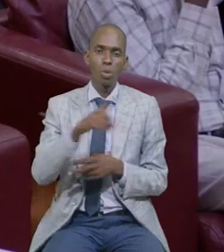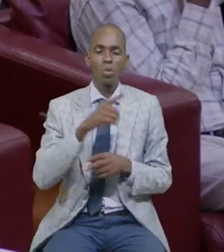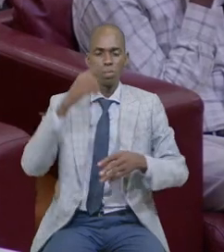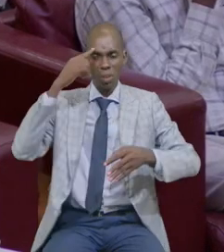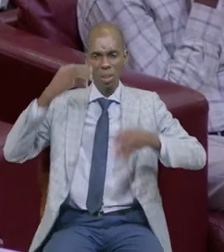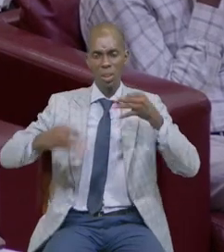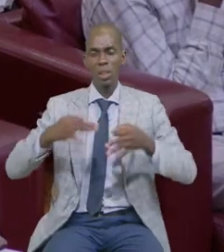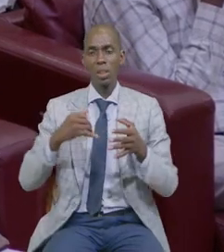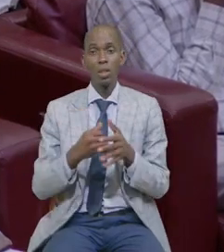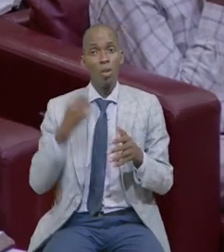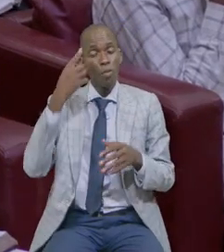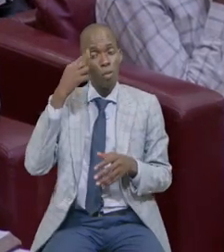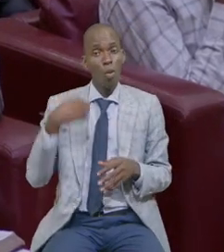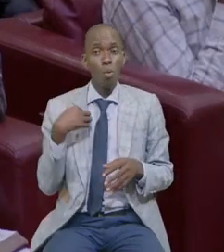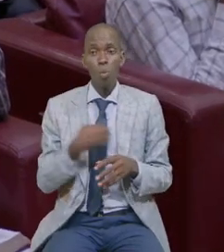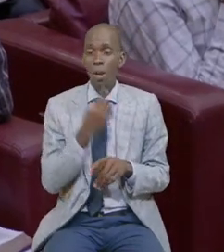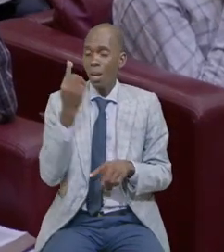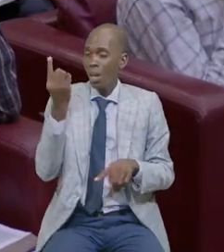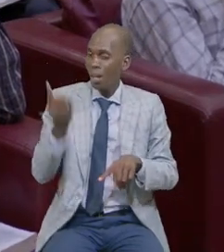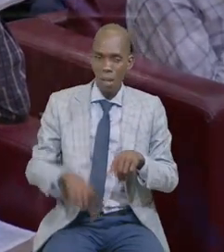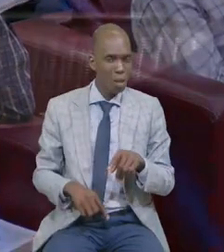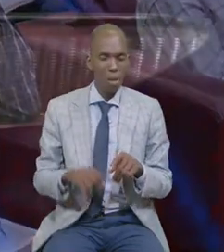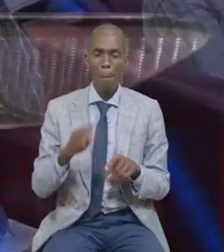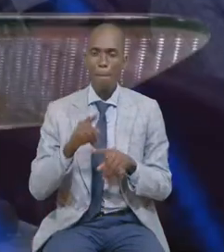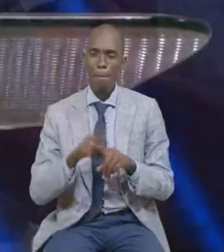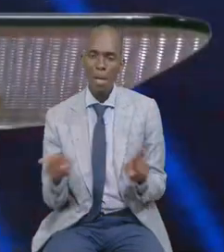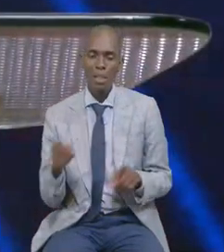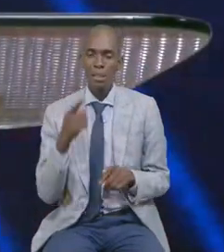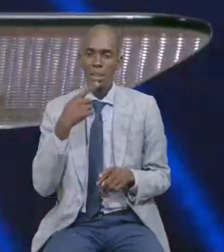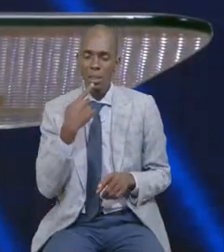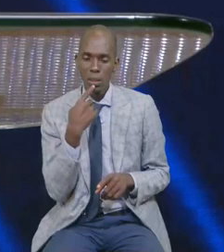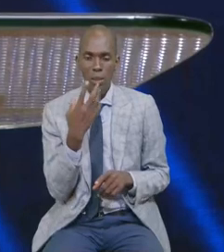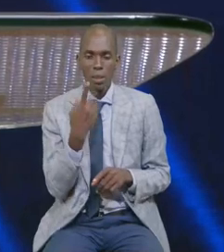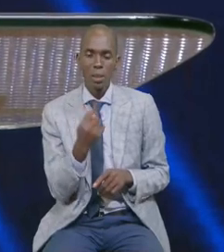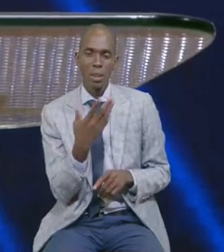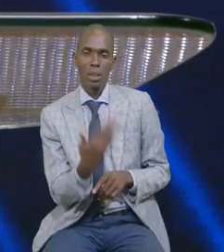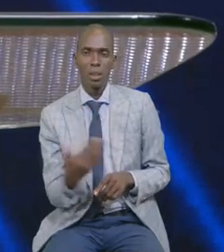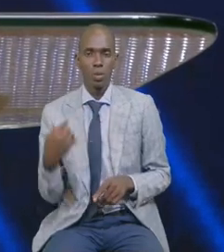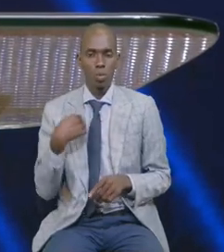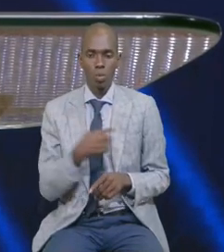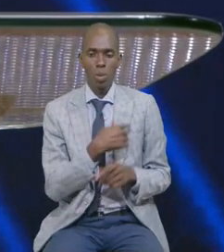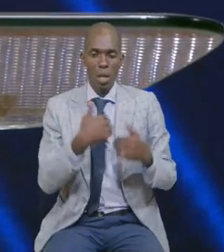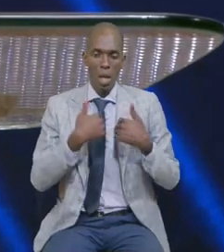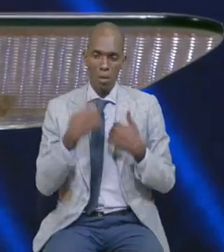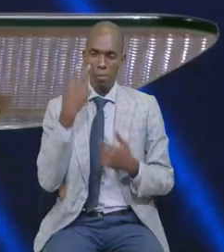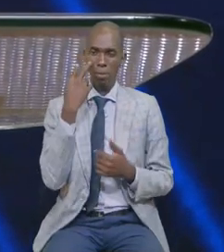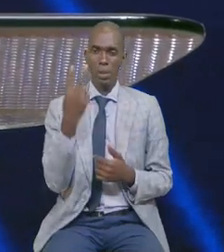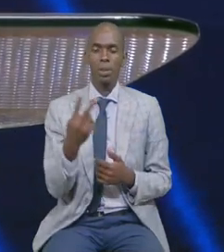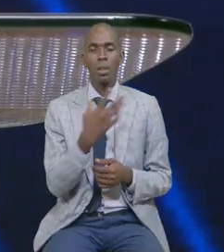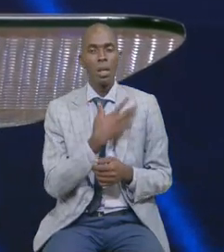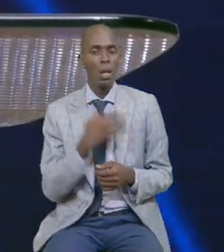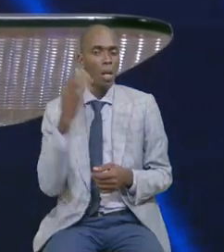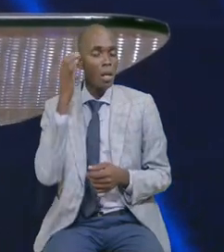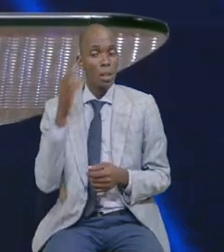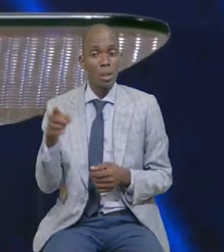cannot but speak the things which we have seen and heard. They took their stand,